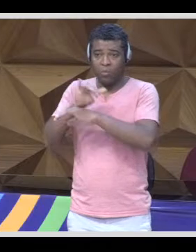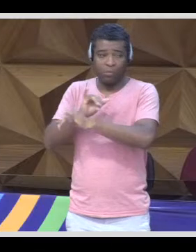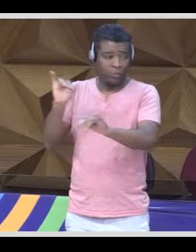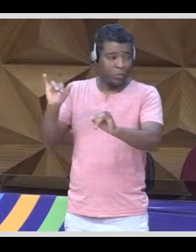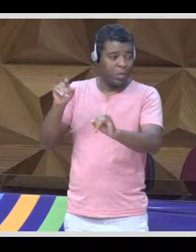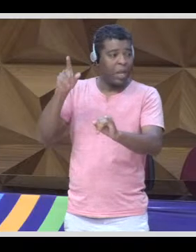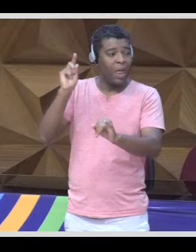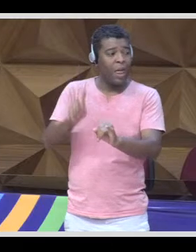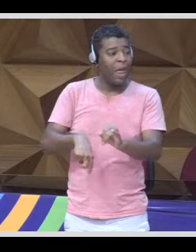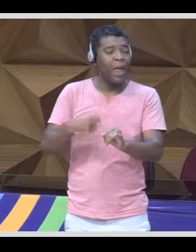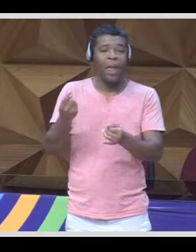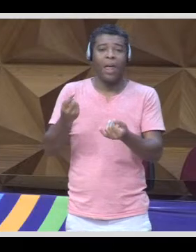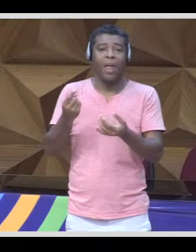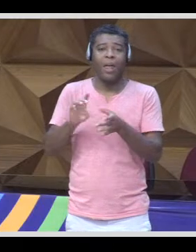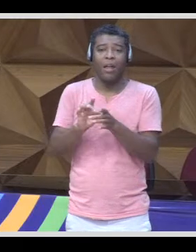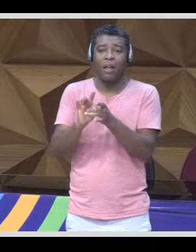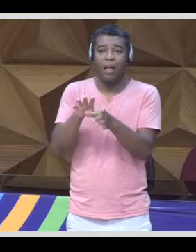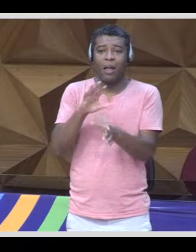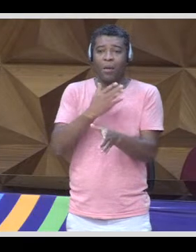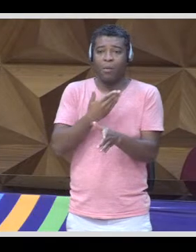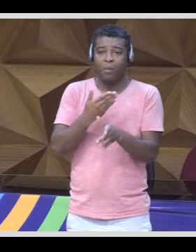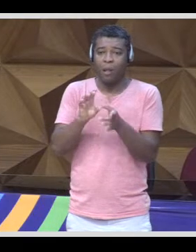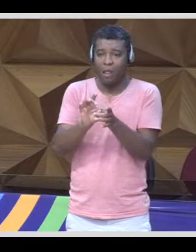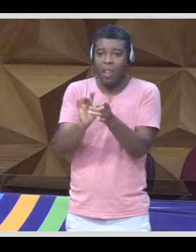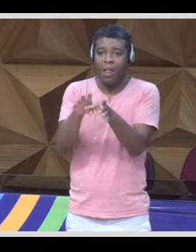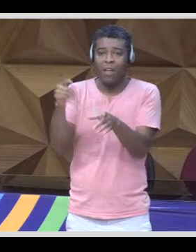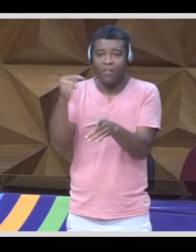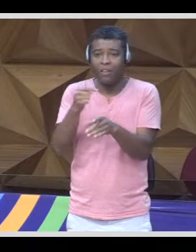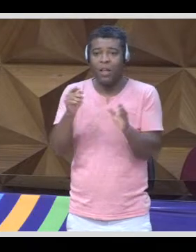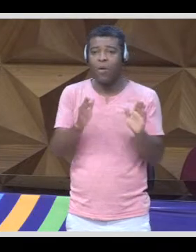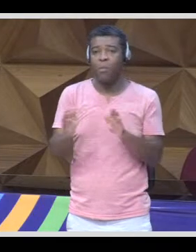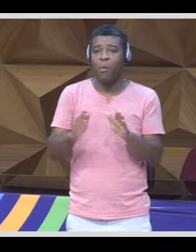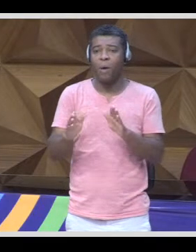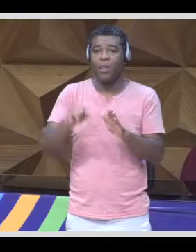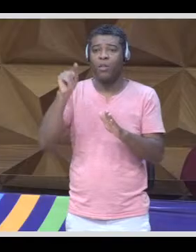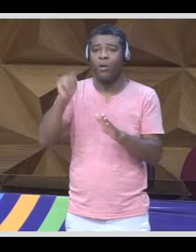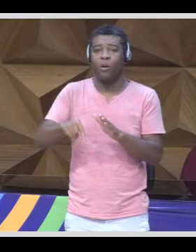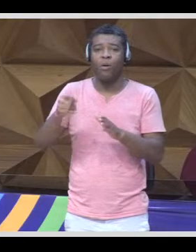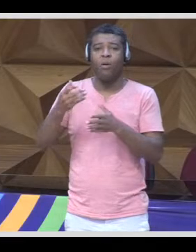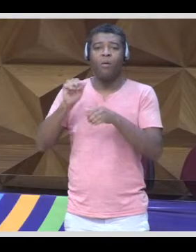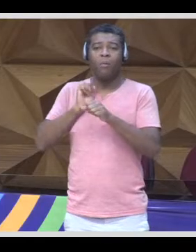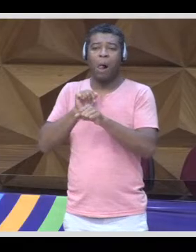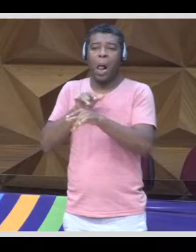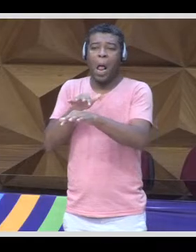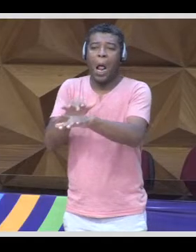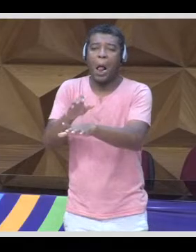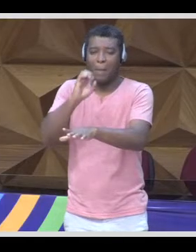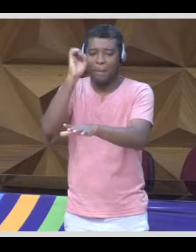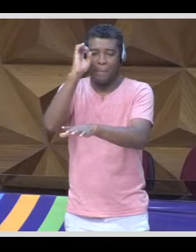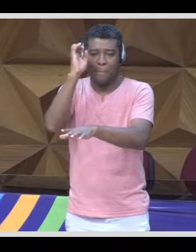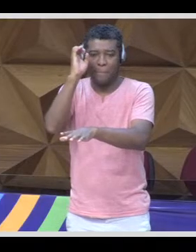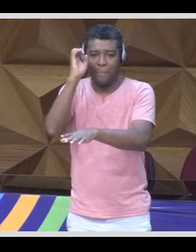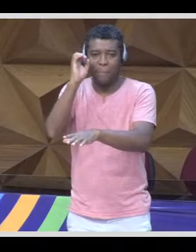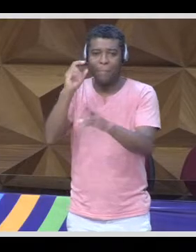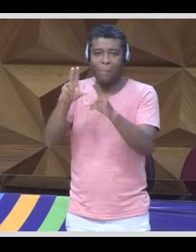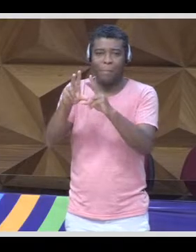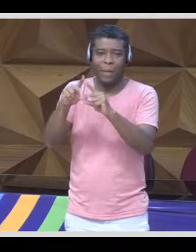riots in Brasilia in January 8th. And here we also looked into backbone extraction, but